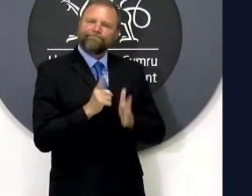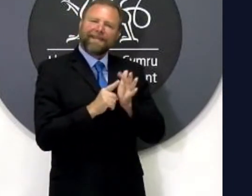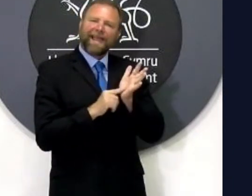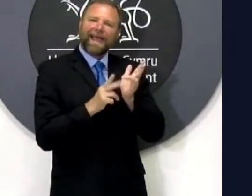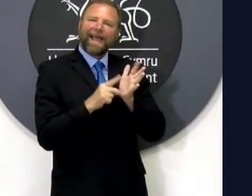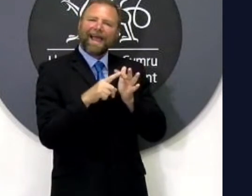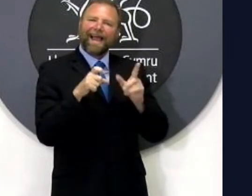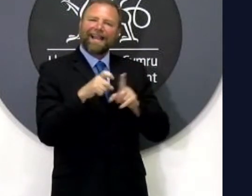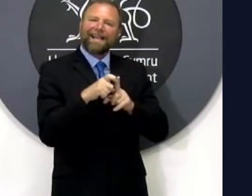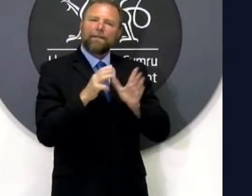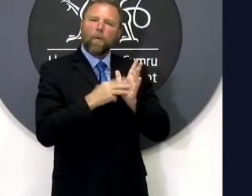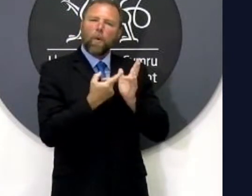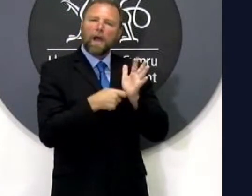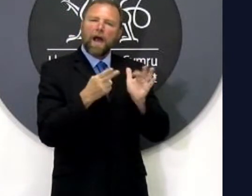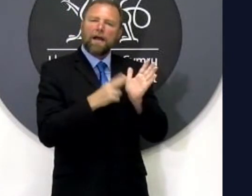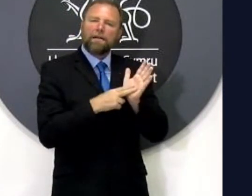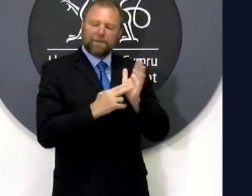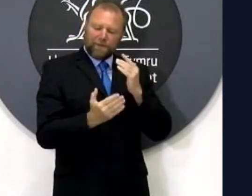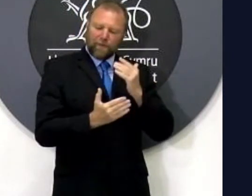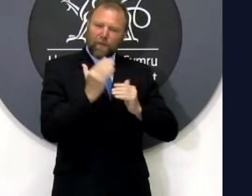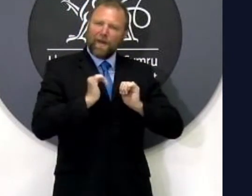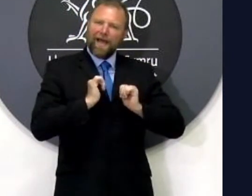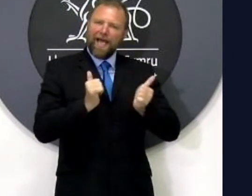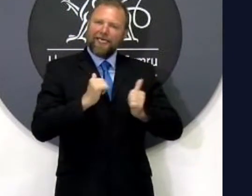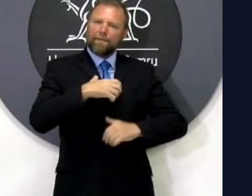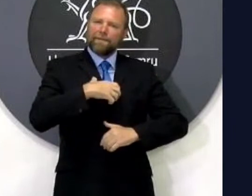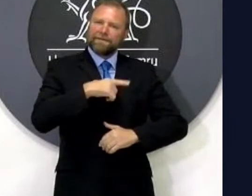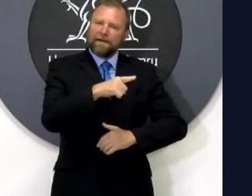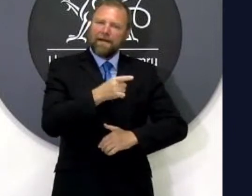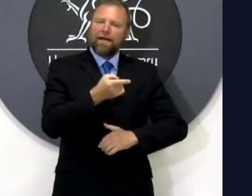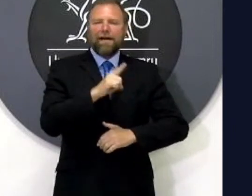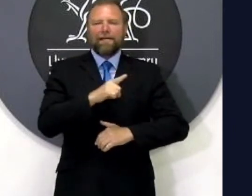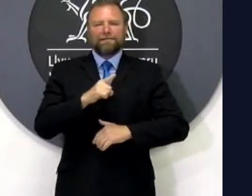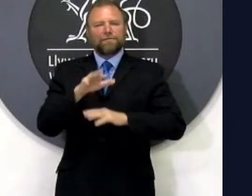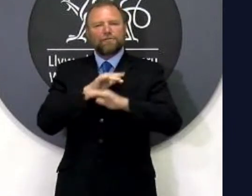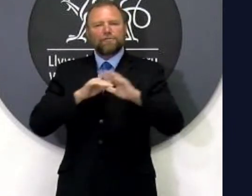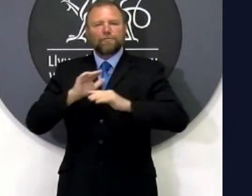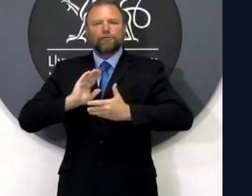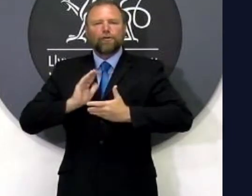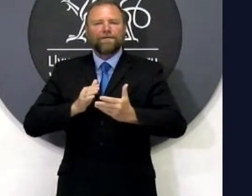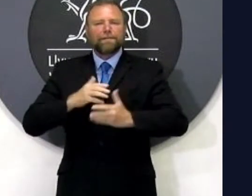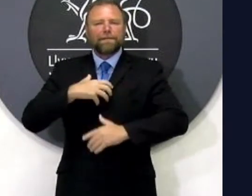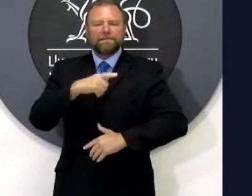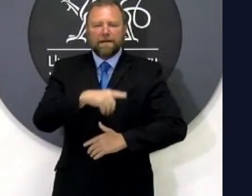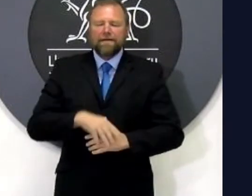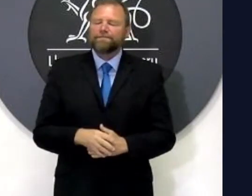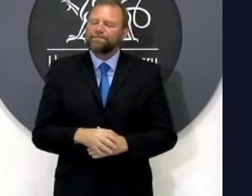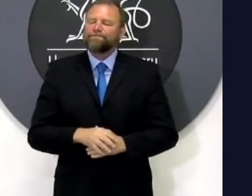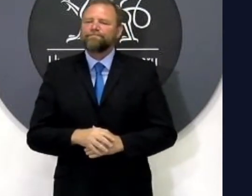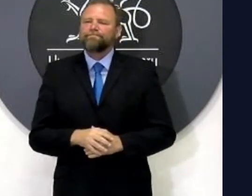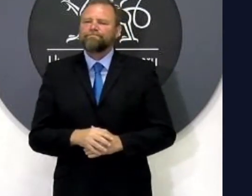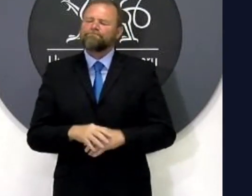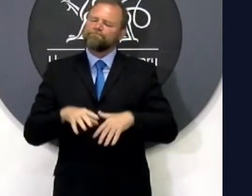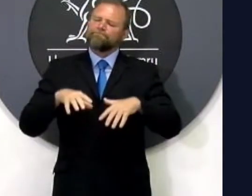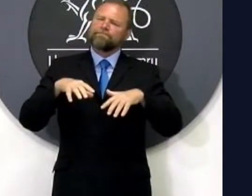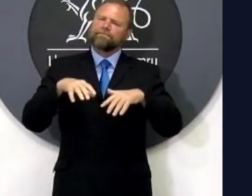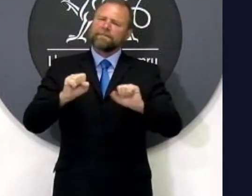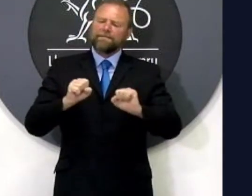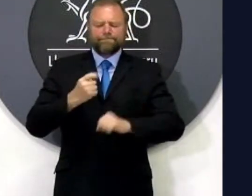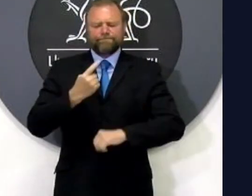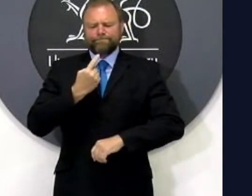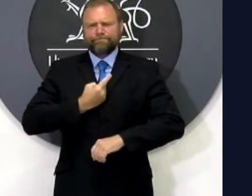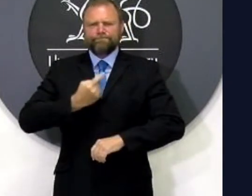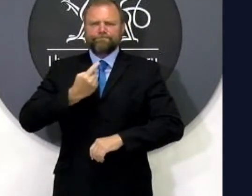with me is the Chief Medical Officer, Dr Frank Atherton. I'd like to start with some personal reflections.